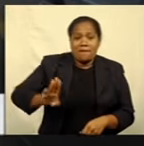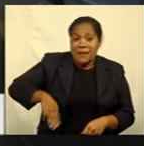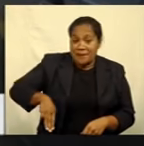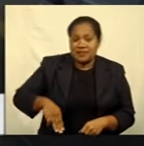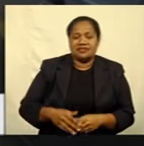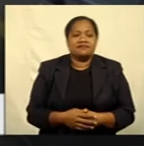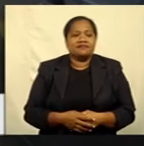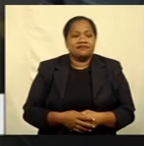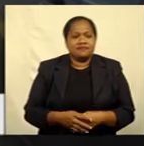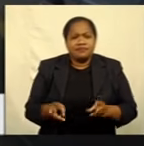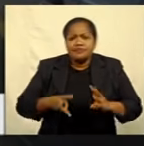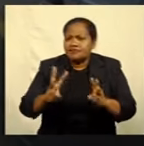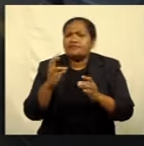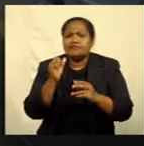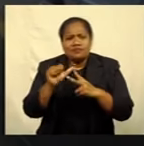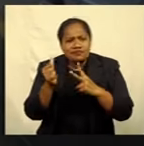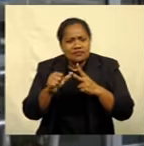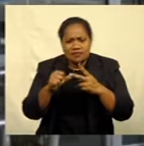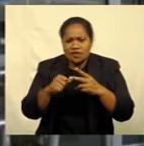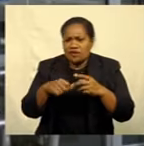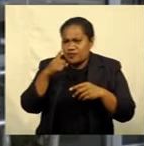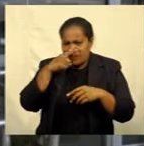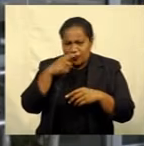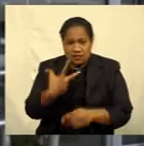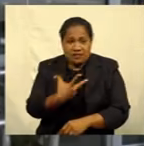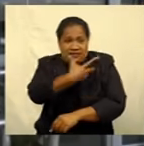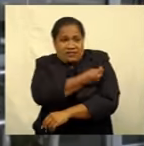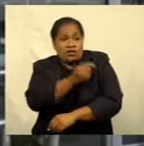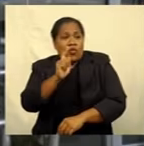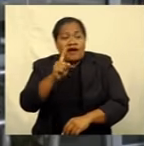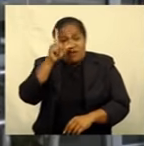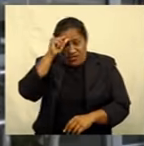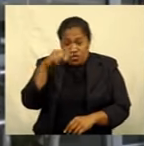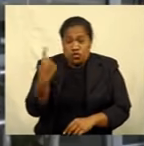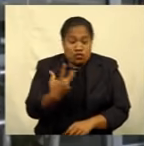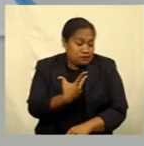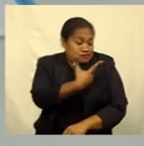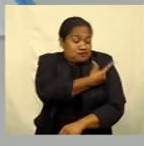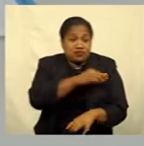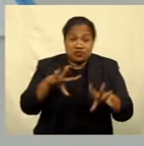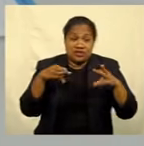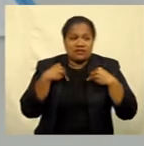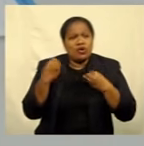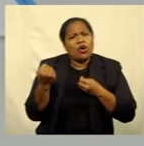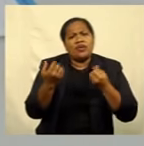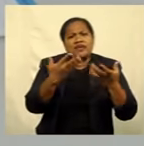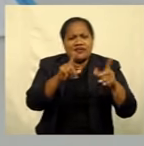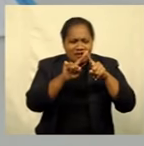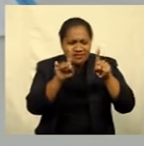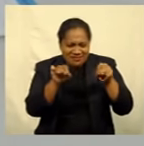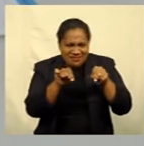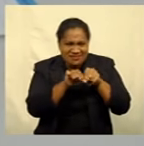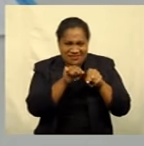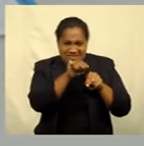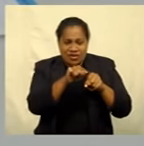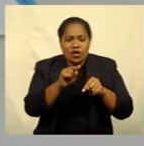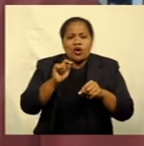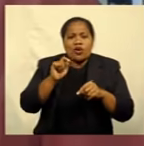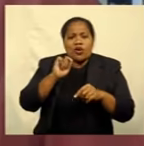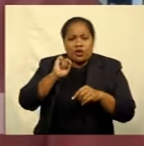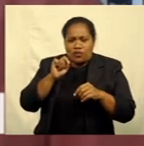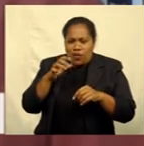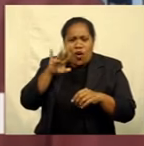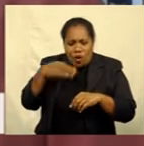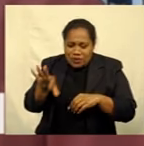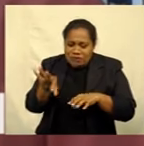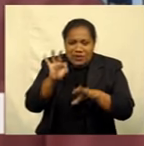also attracting people to get vaccinated, Fijians who got the jabs were given a raffle ticket, which was drawn daily. This is